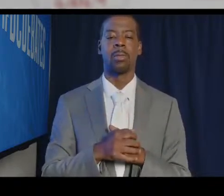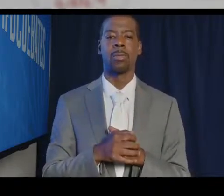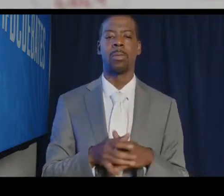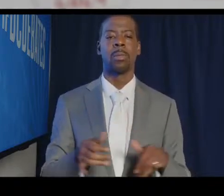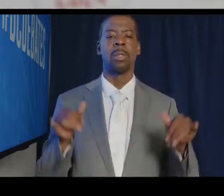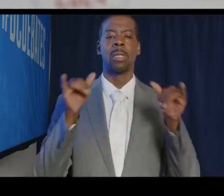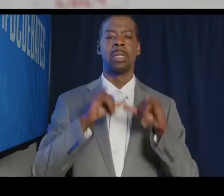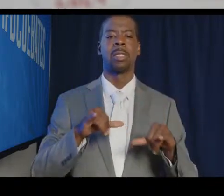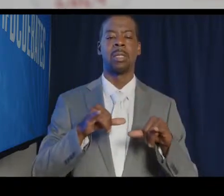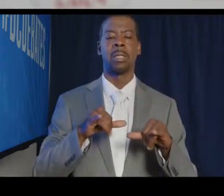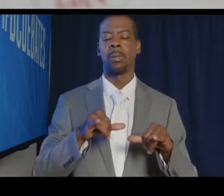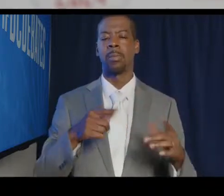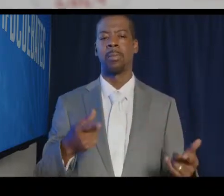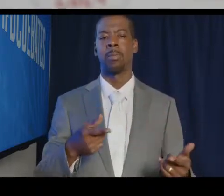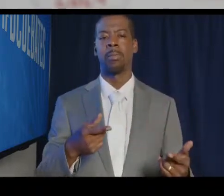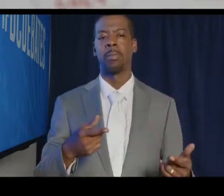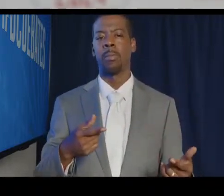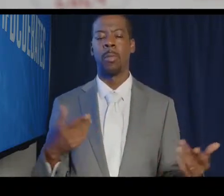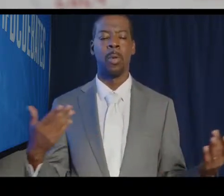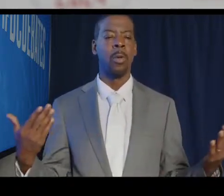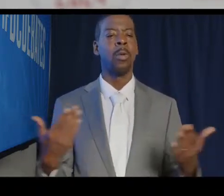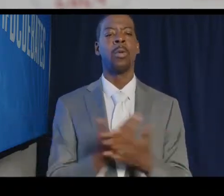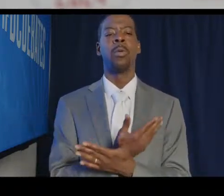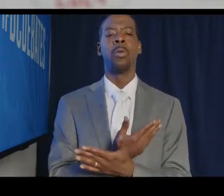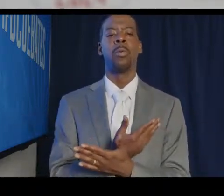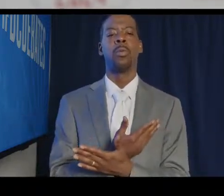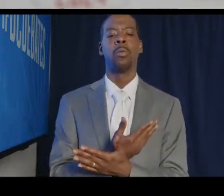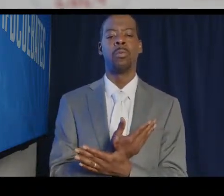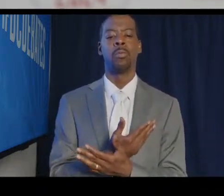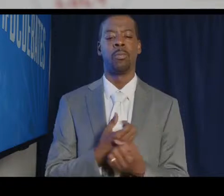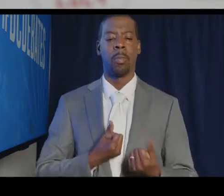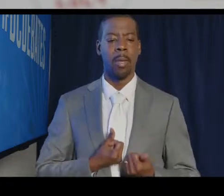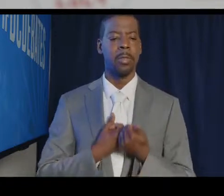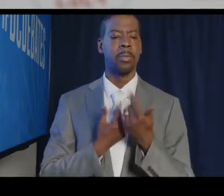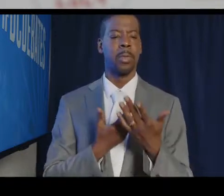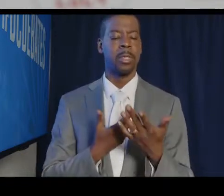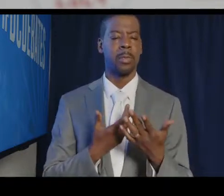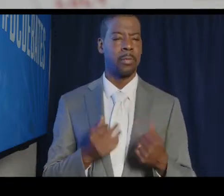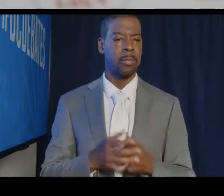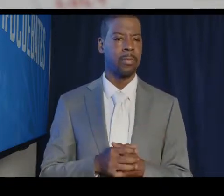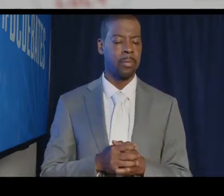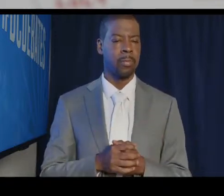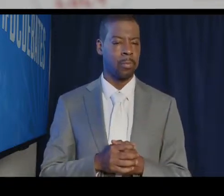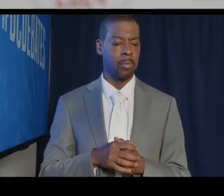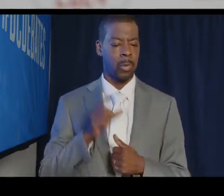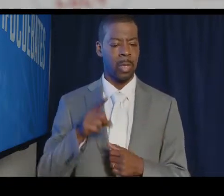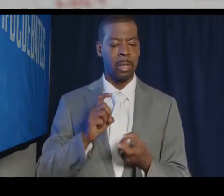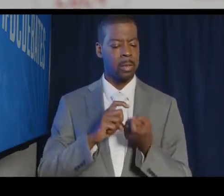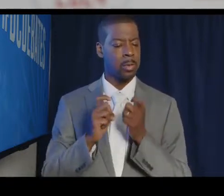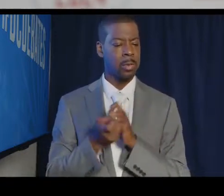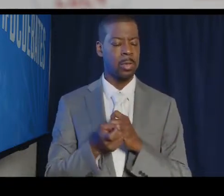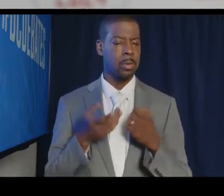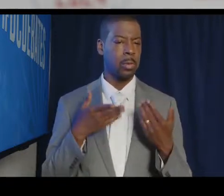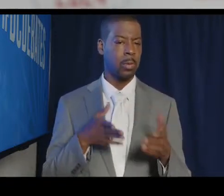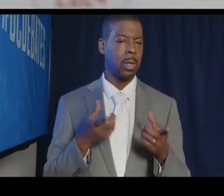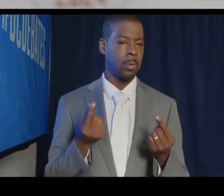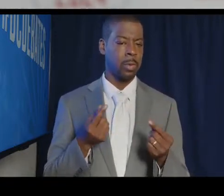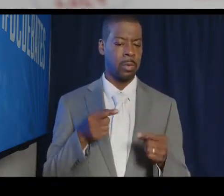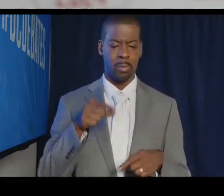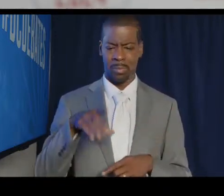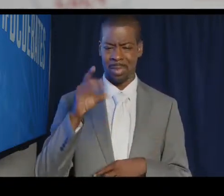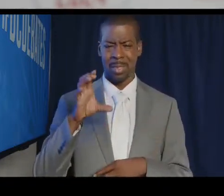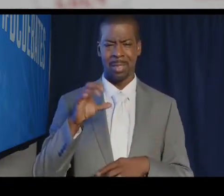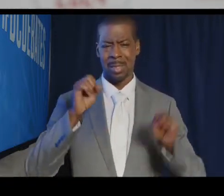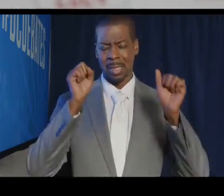infusion of what needs to happen in order for you to learn well, right? So I think there's a way that we need to change the way we do it. We can do it because we're DC. So